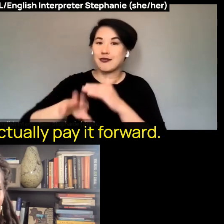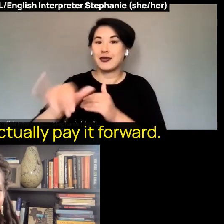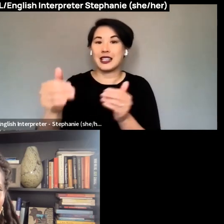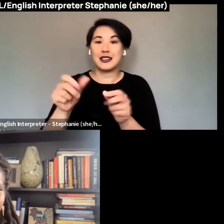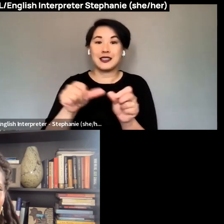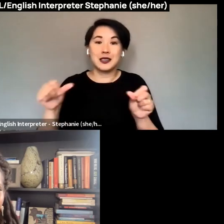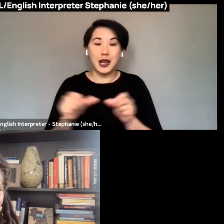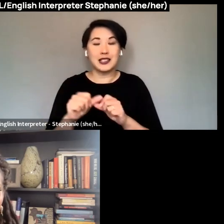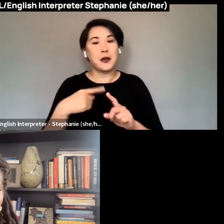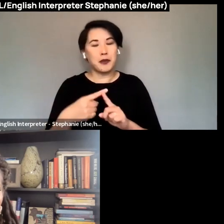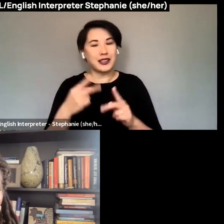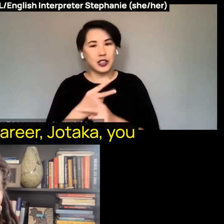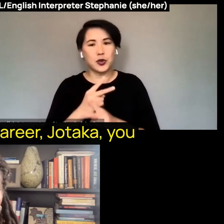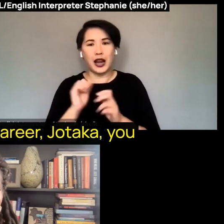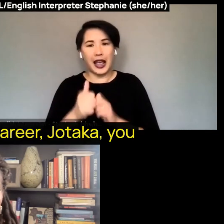forward.